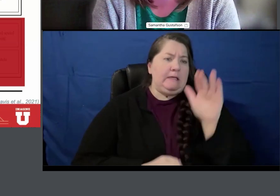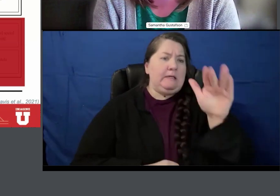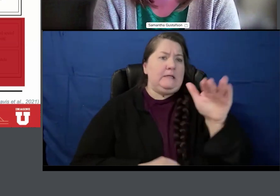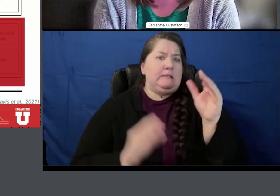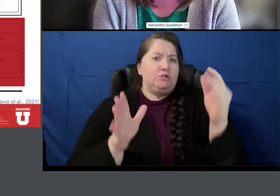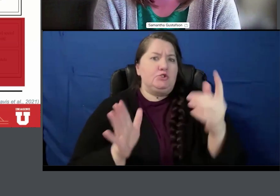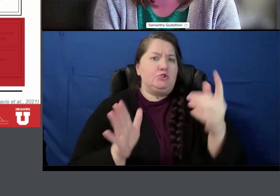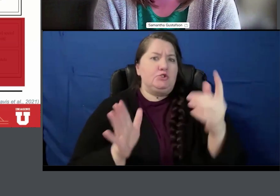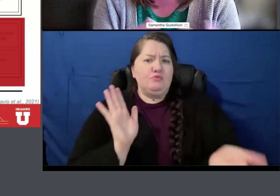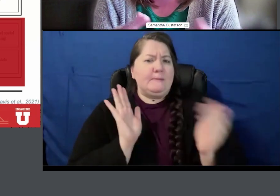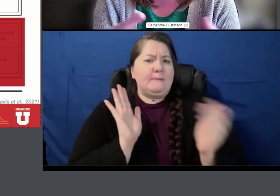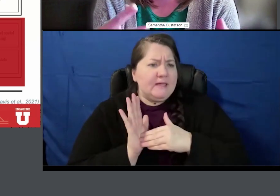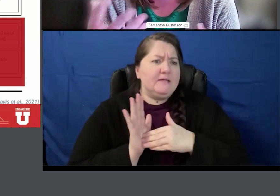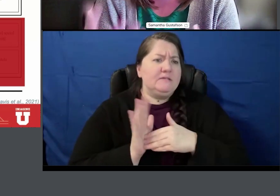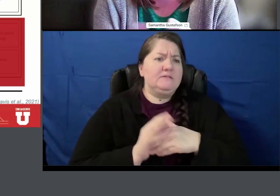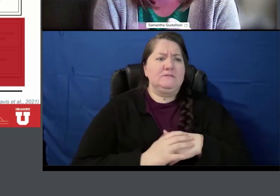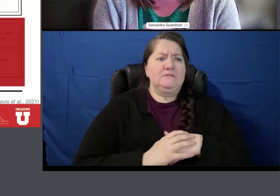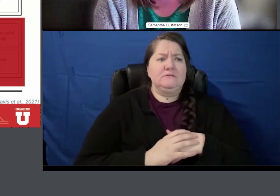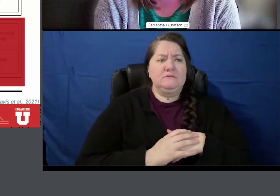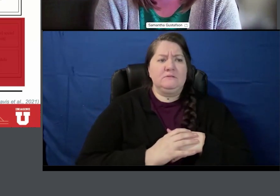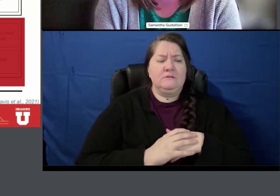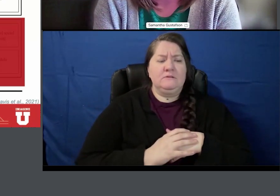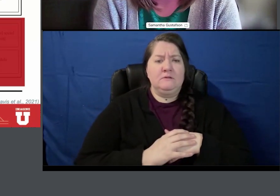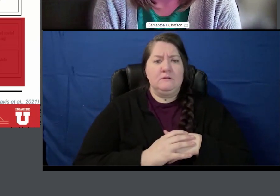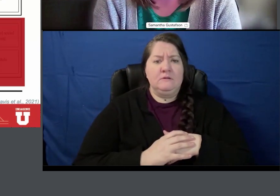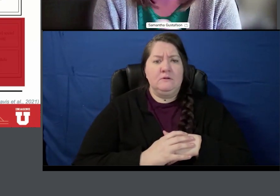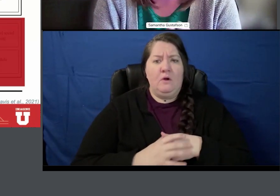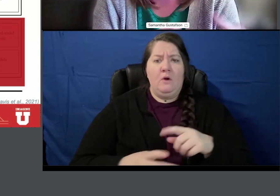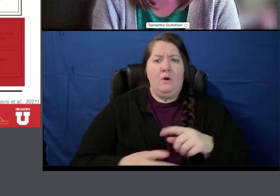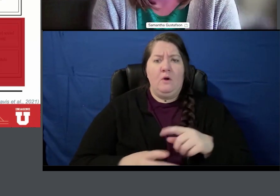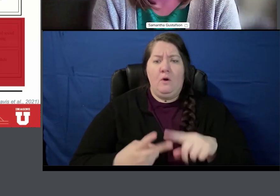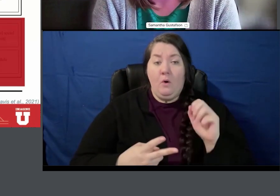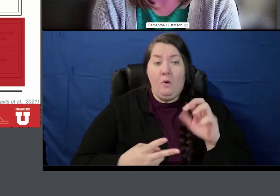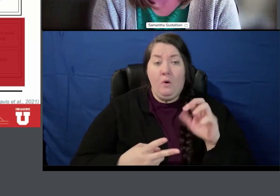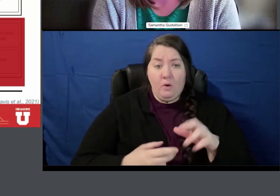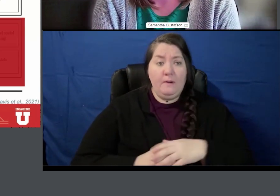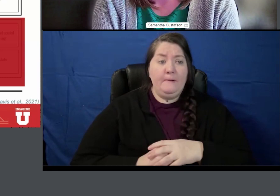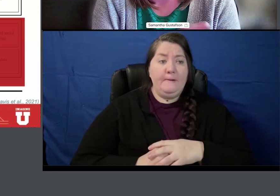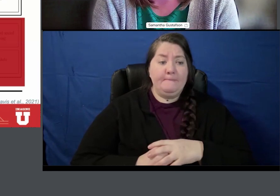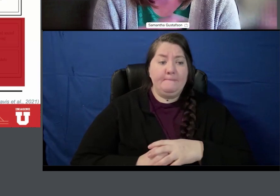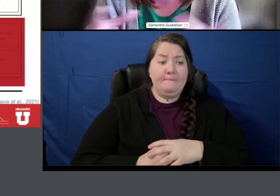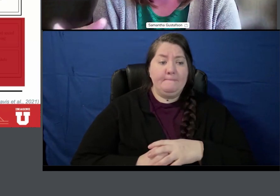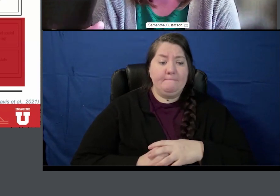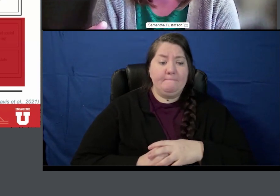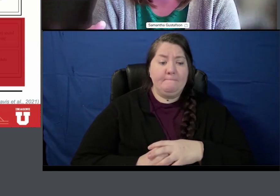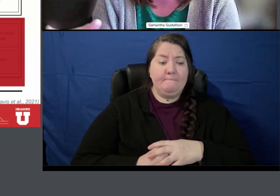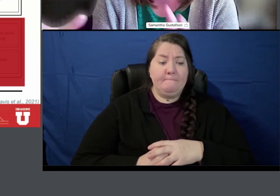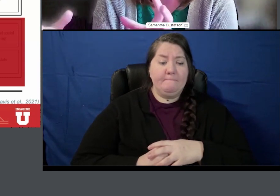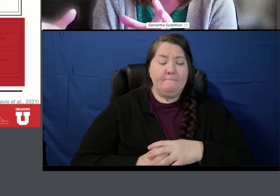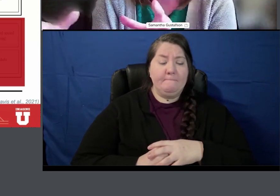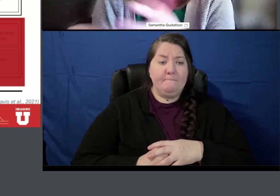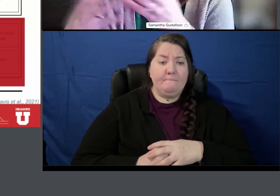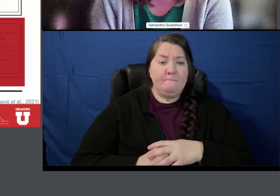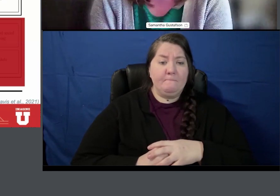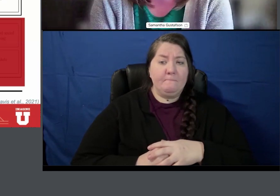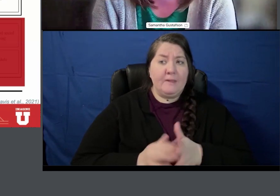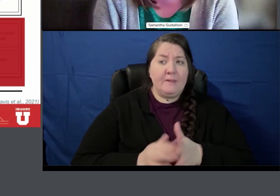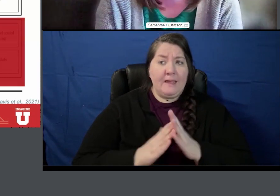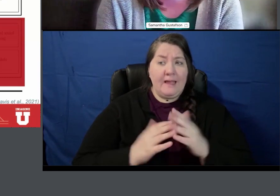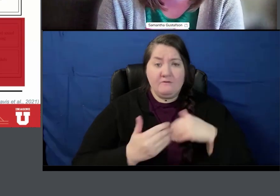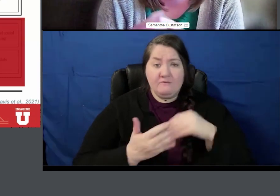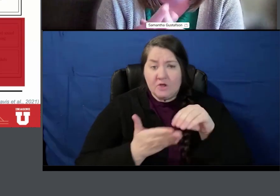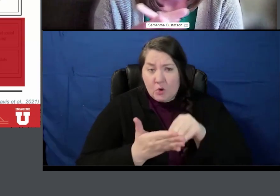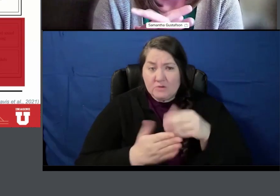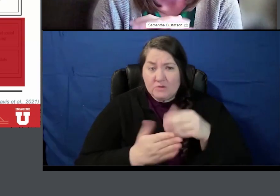repeat the content of the lecture, or perhaps um, asking to have the notes ahead